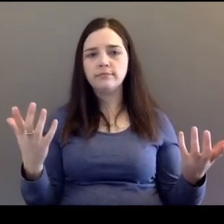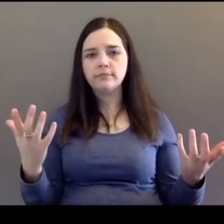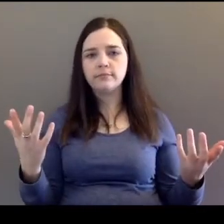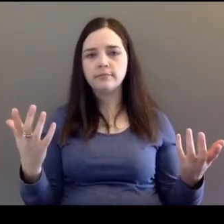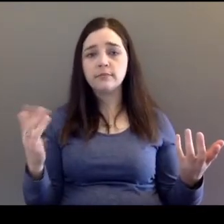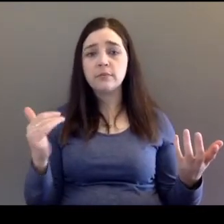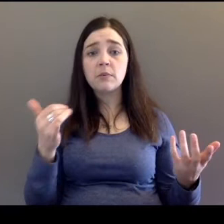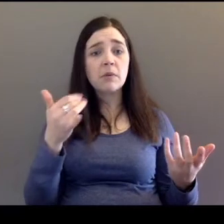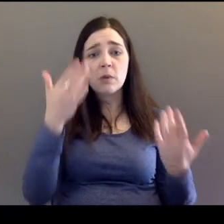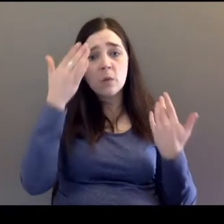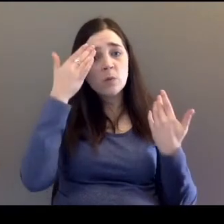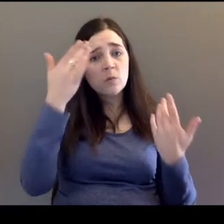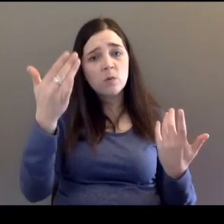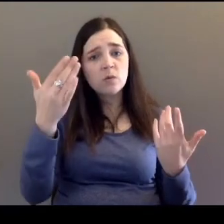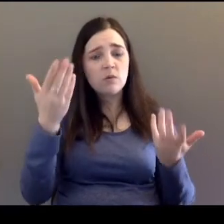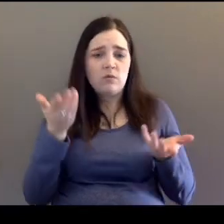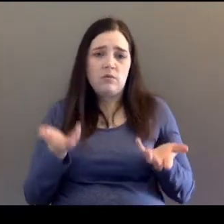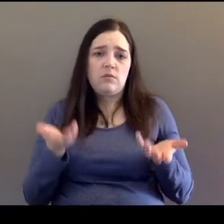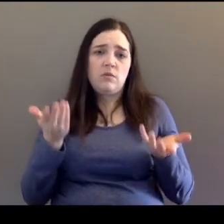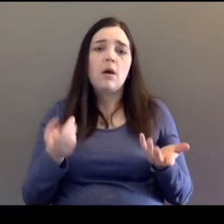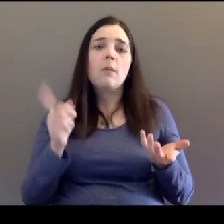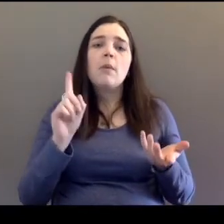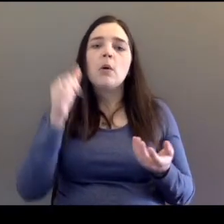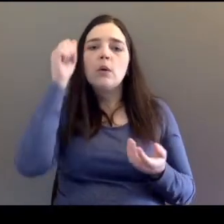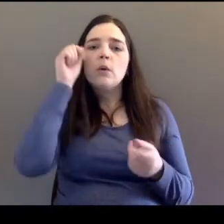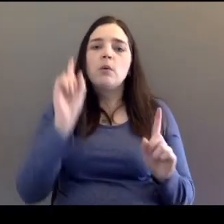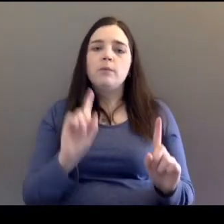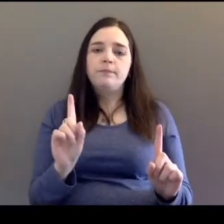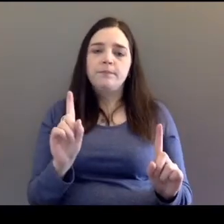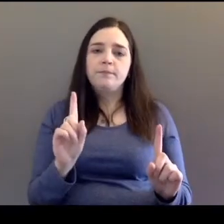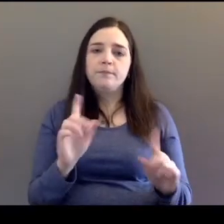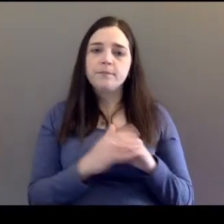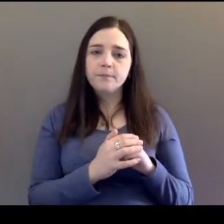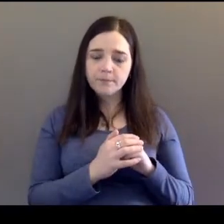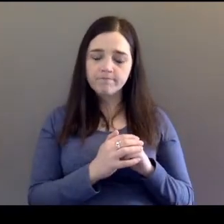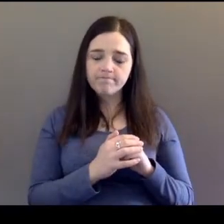We might not know all of that in the moment, but what we do know is this.